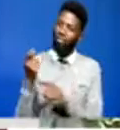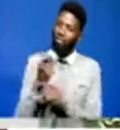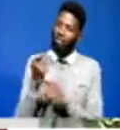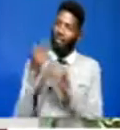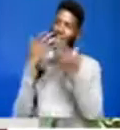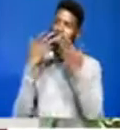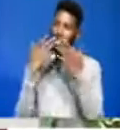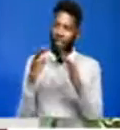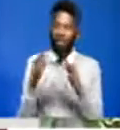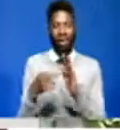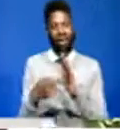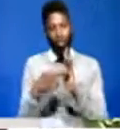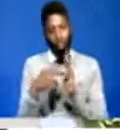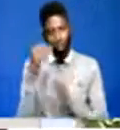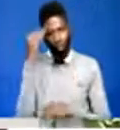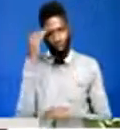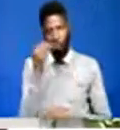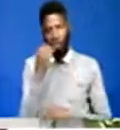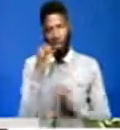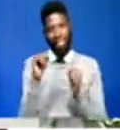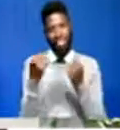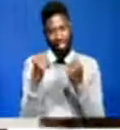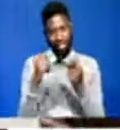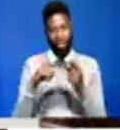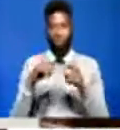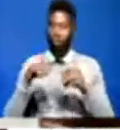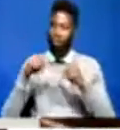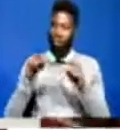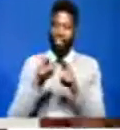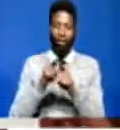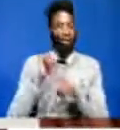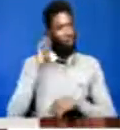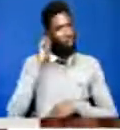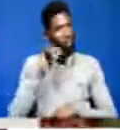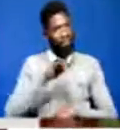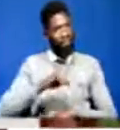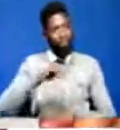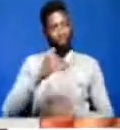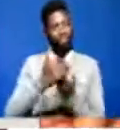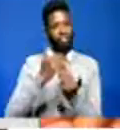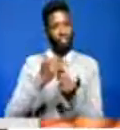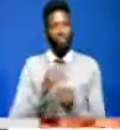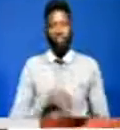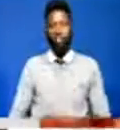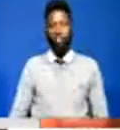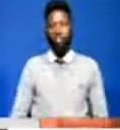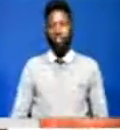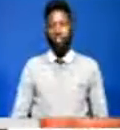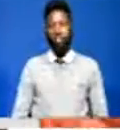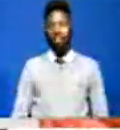of the requirements in terms of food safety, quality and compliance to the environment. Benson Ruba reporting for Lunchtime News.